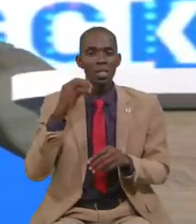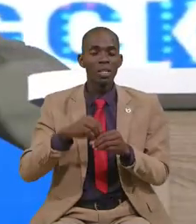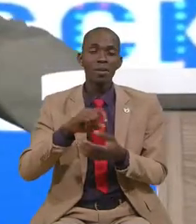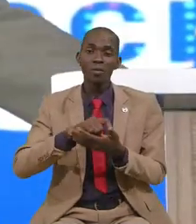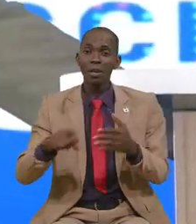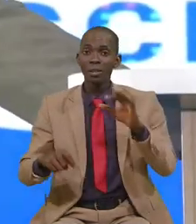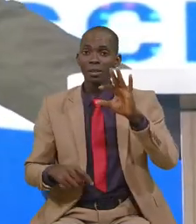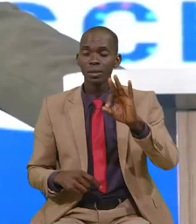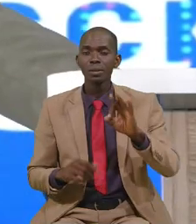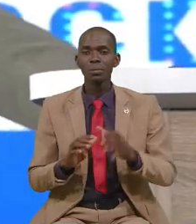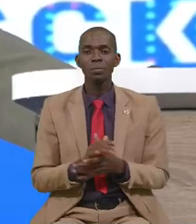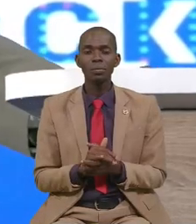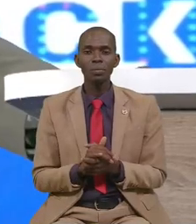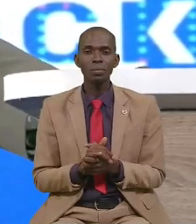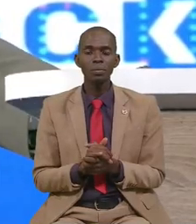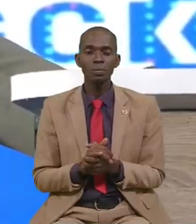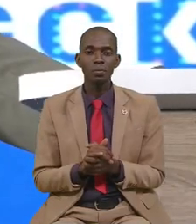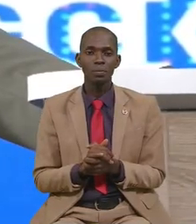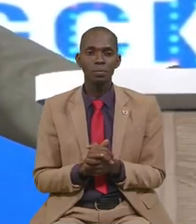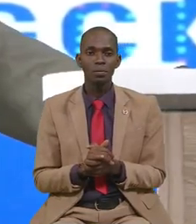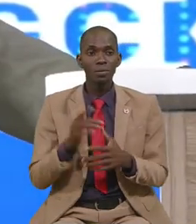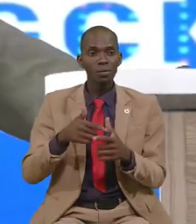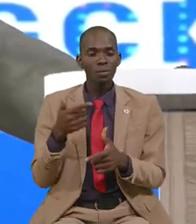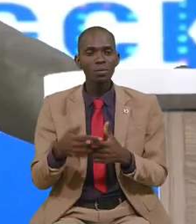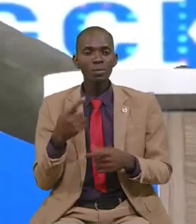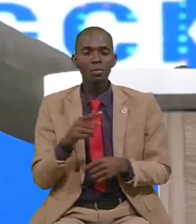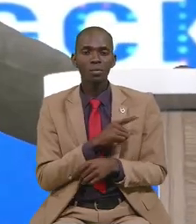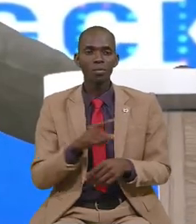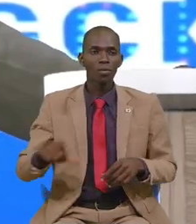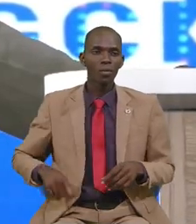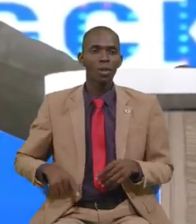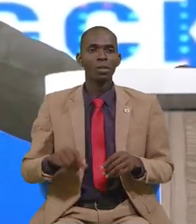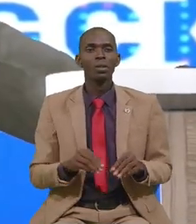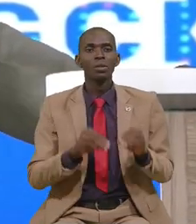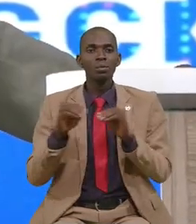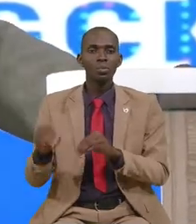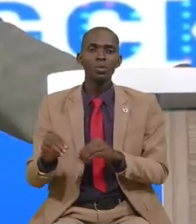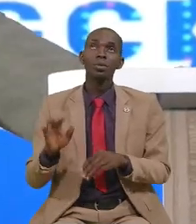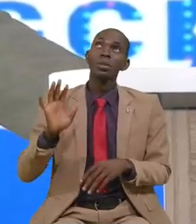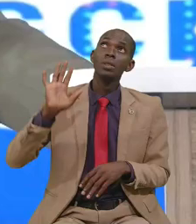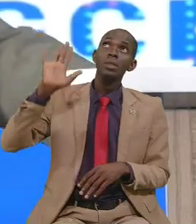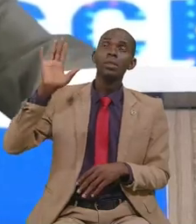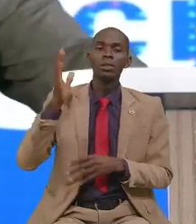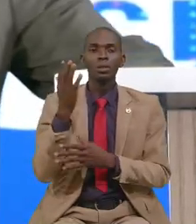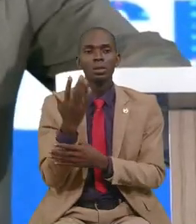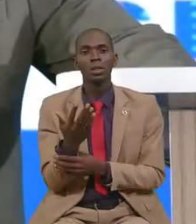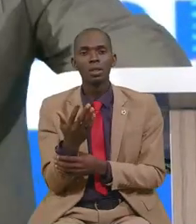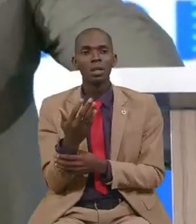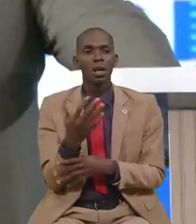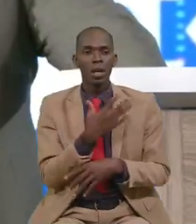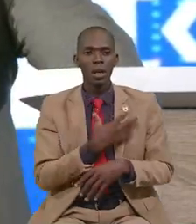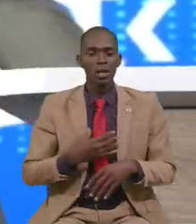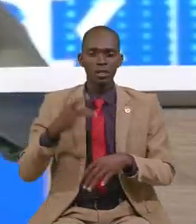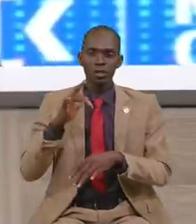In verse 9, then the Lord put forth his hand and touched